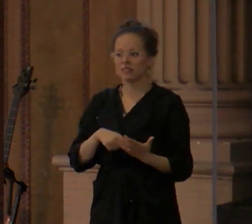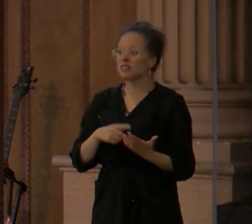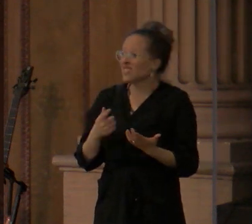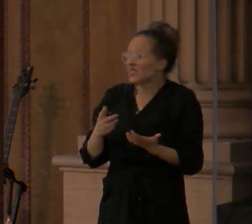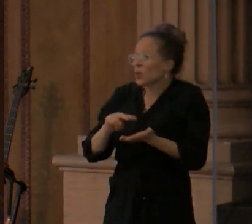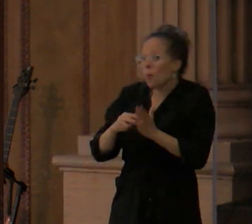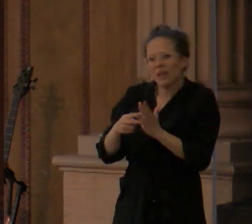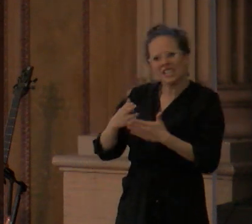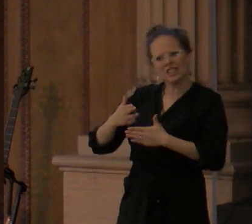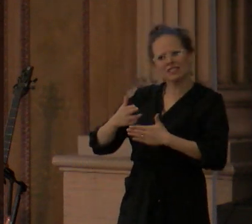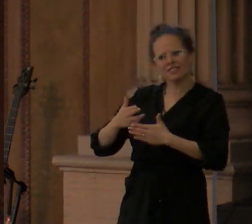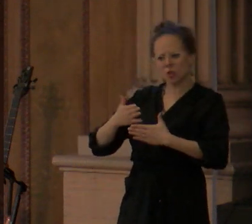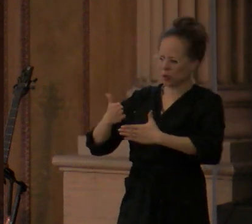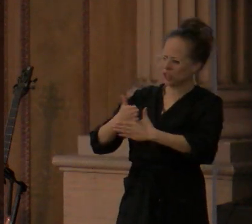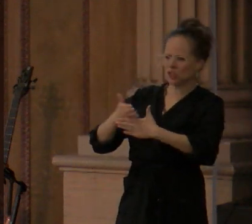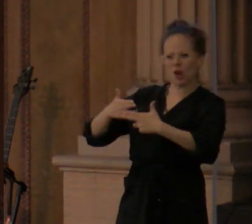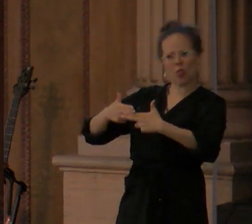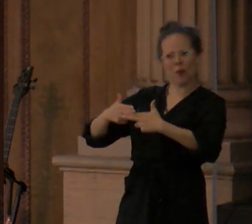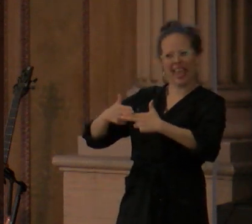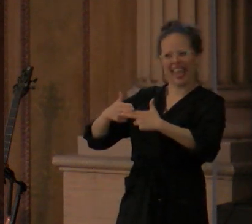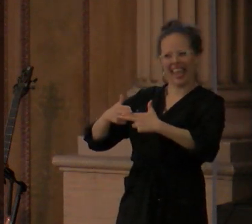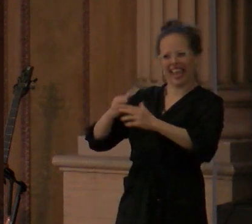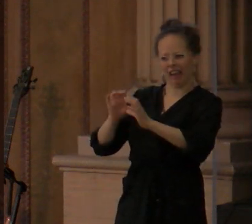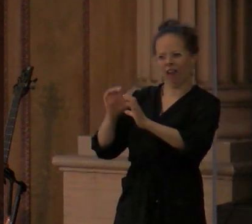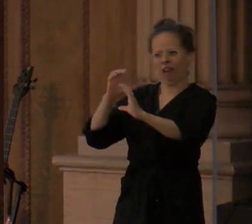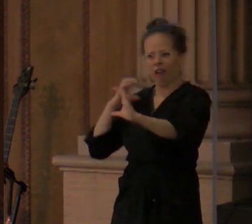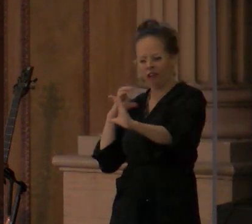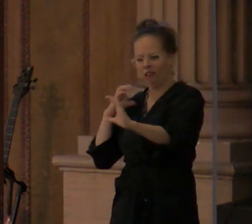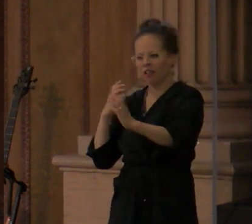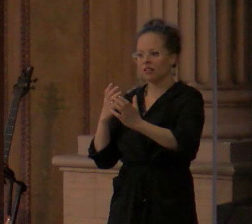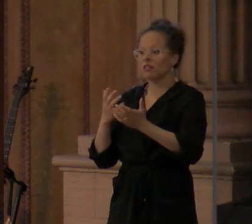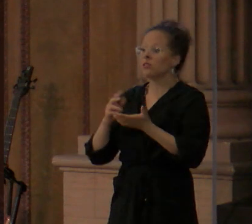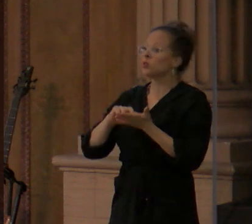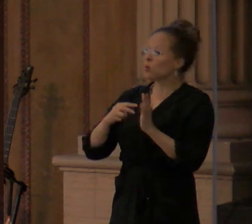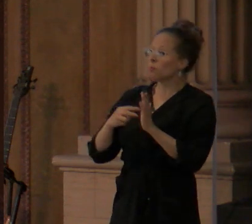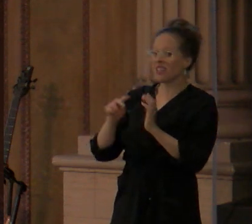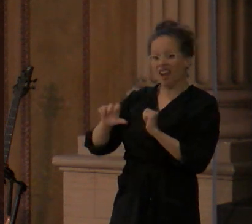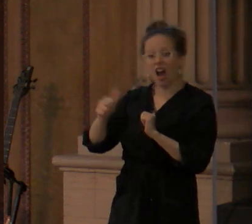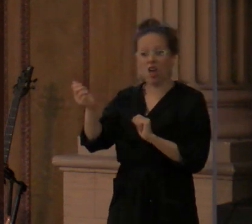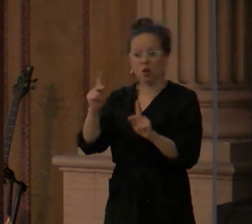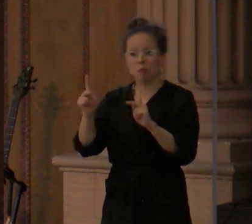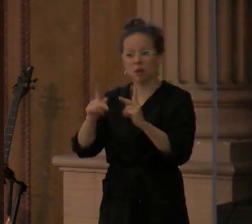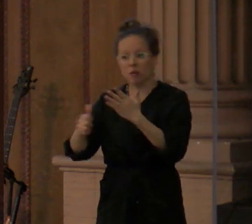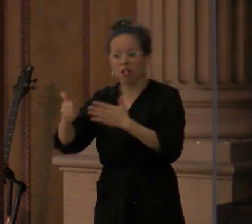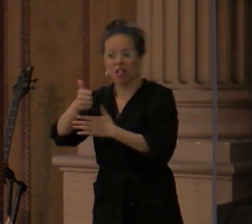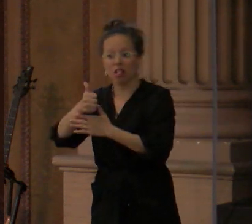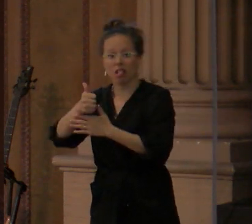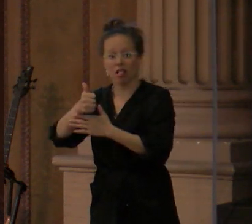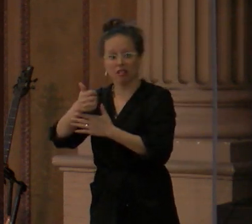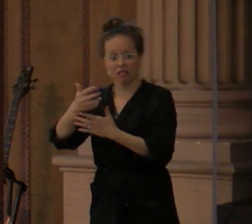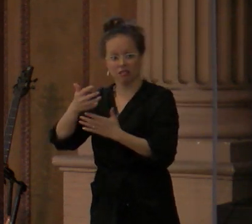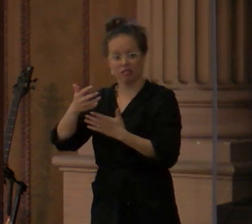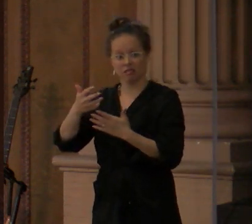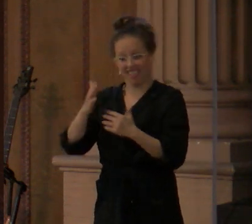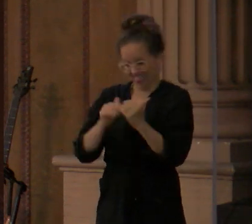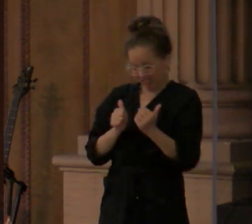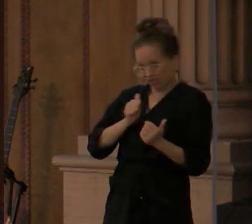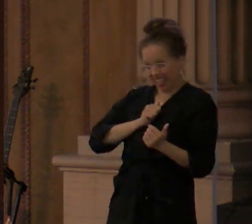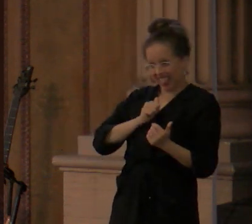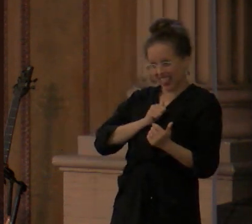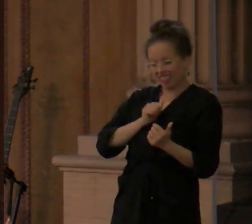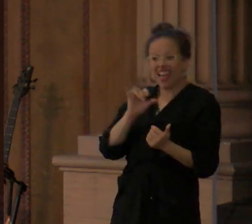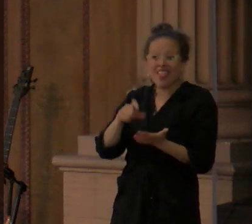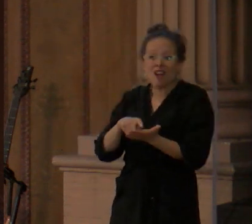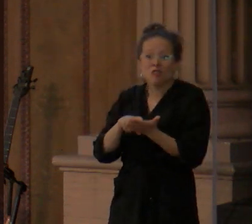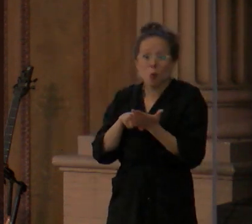So to really be meek in this way is hard. It is to put others before yourselves. And when we do that, it's a costly